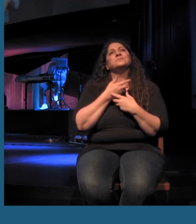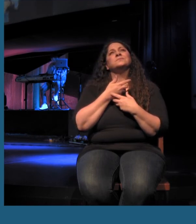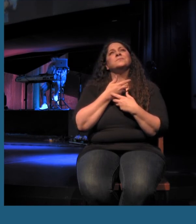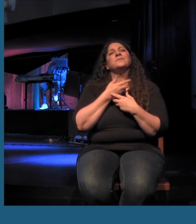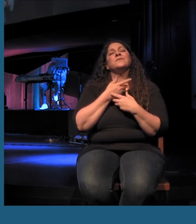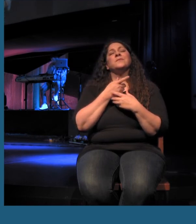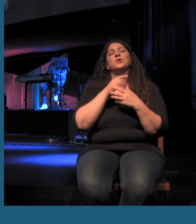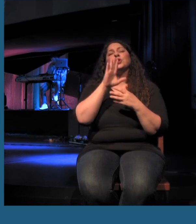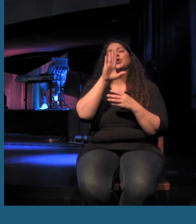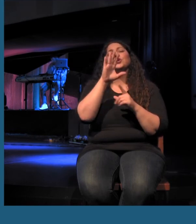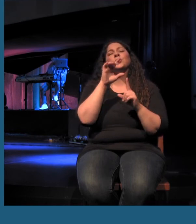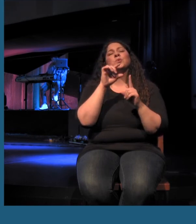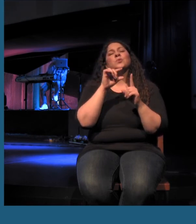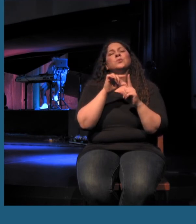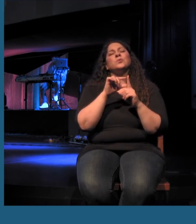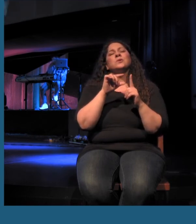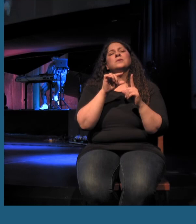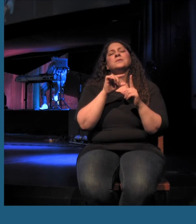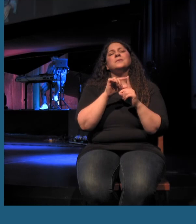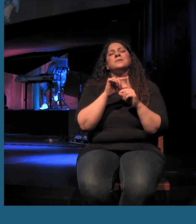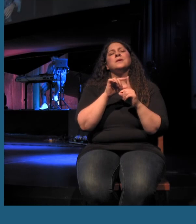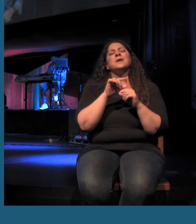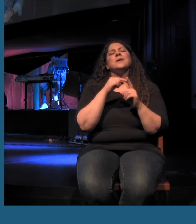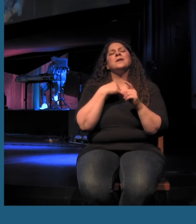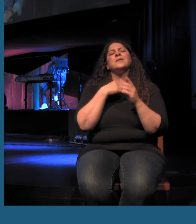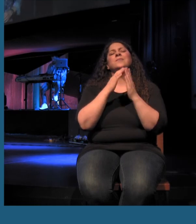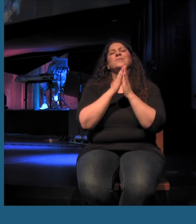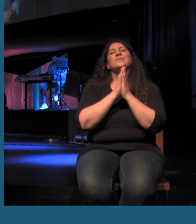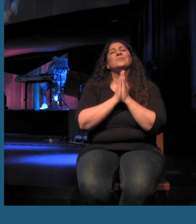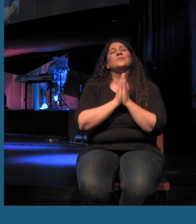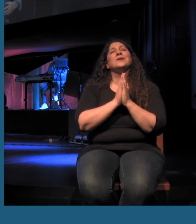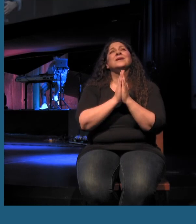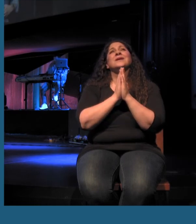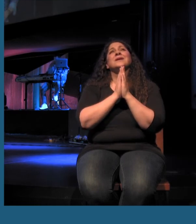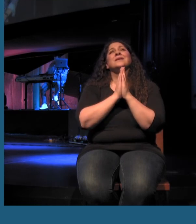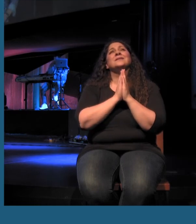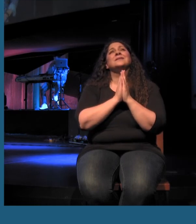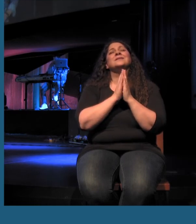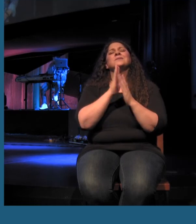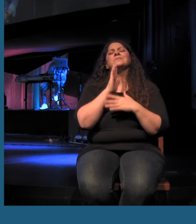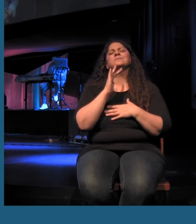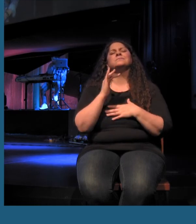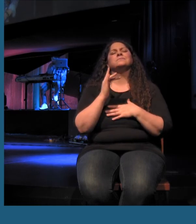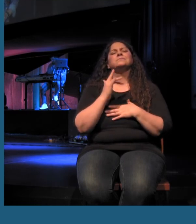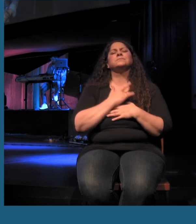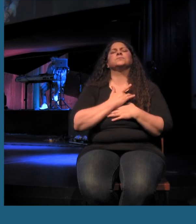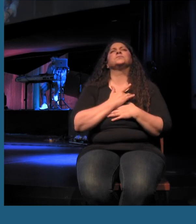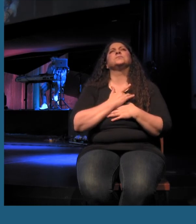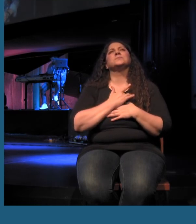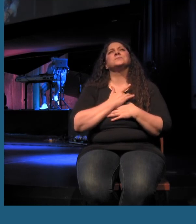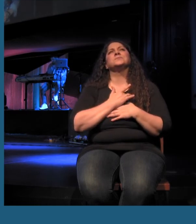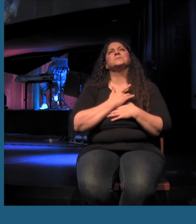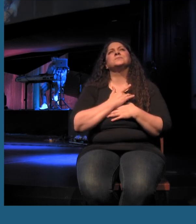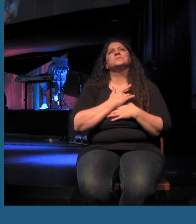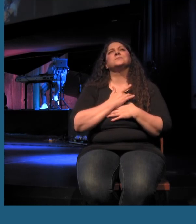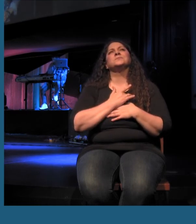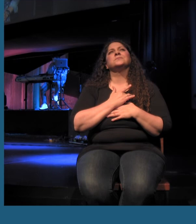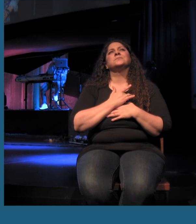from your word, they're like seeds. So I pray that they would just settle in our hearts.